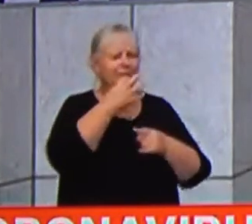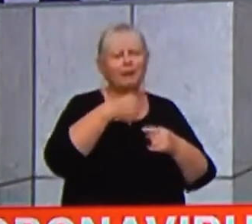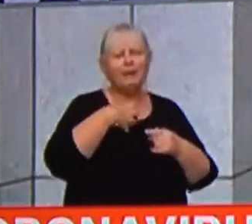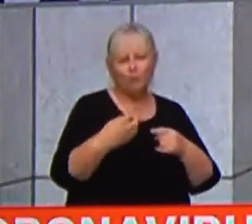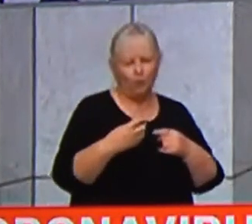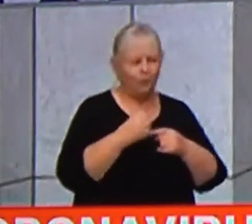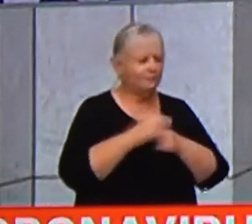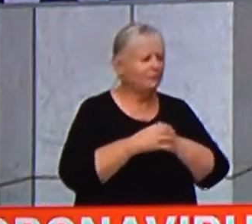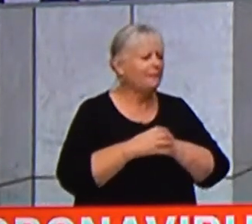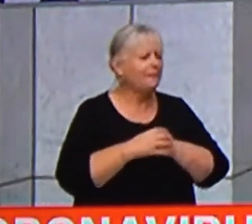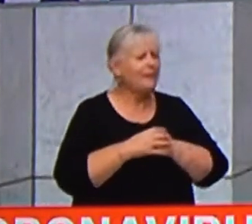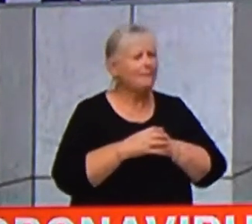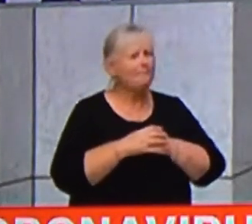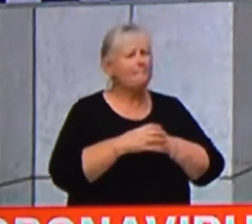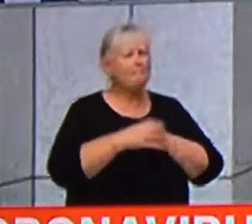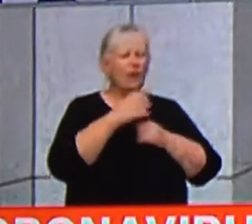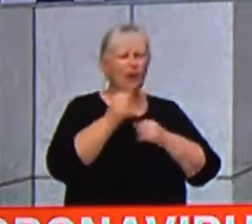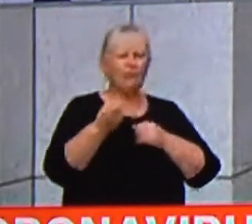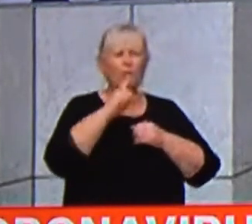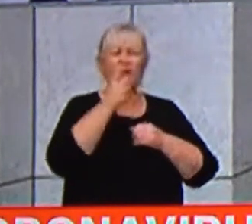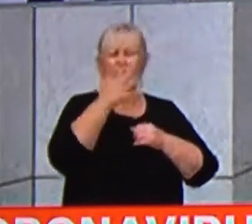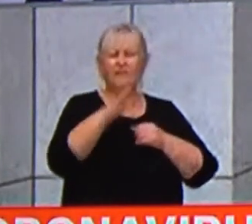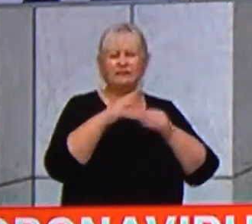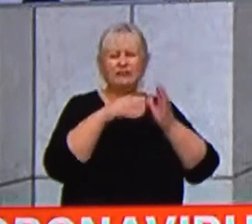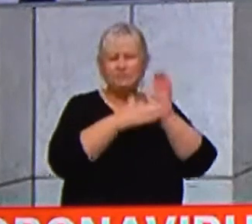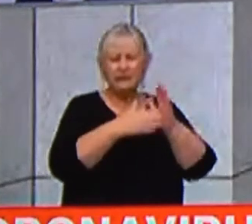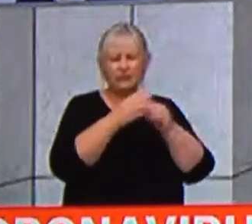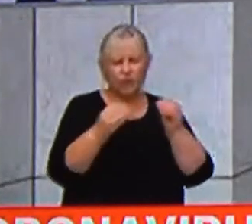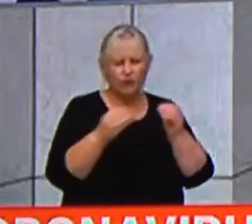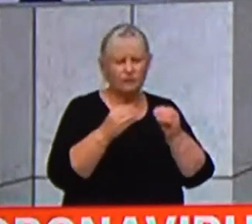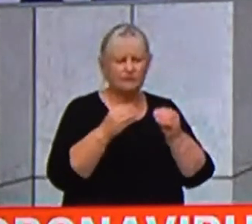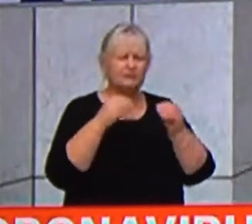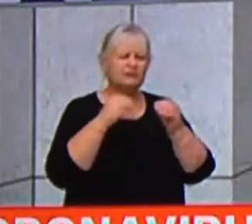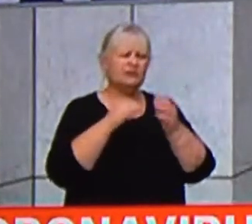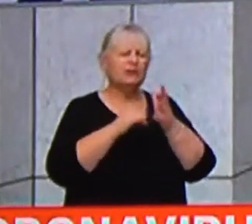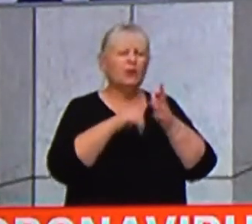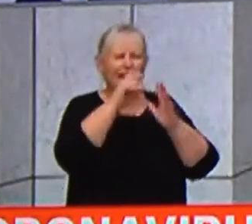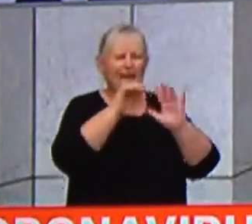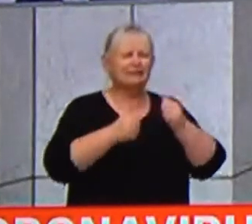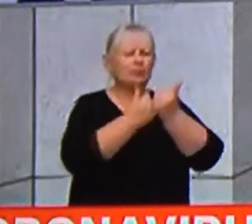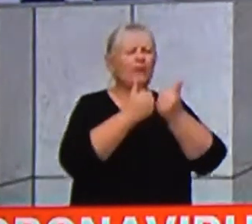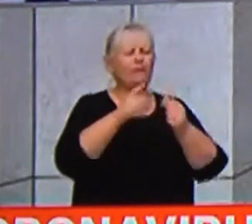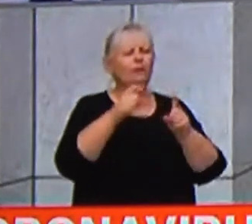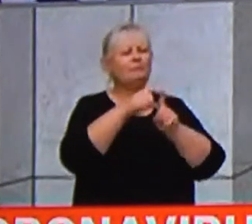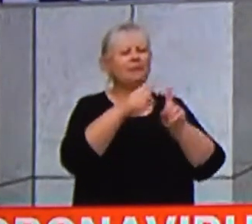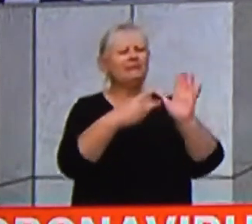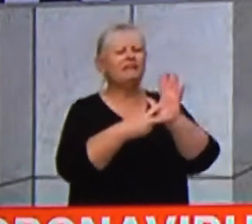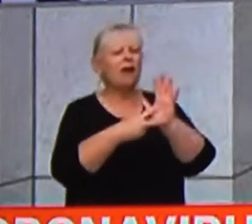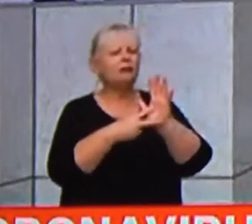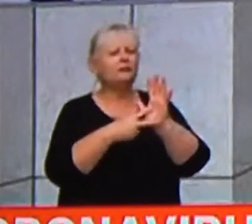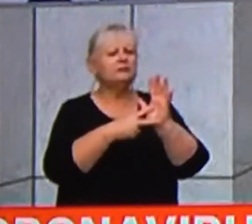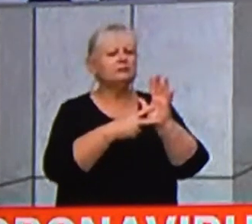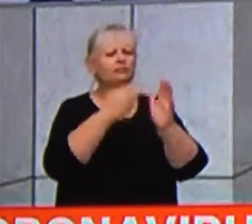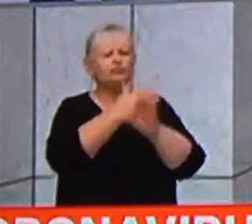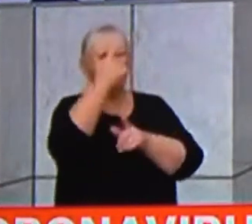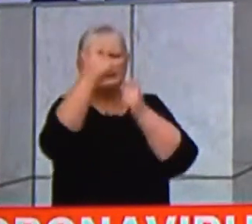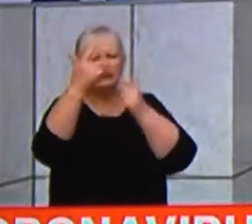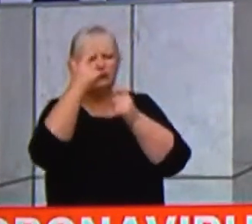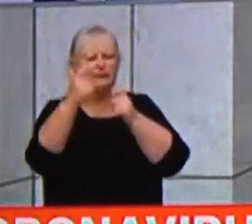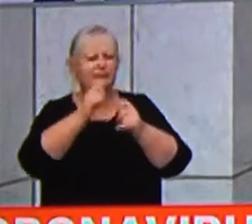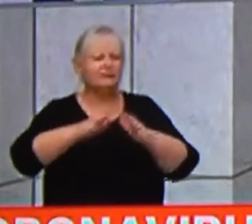care sector. So already there's $3 billion of additional funding support going into these critical areas. And today we're here to